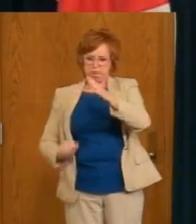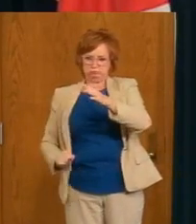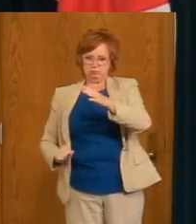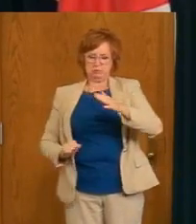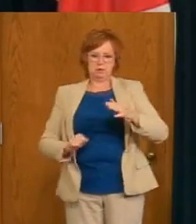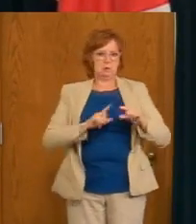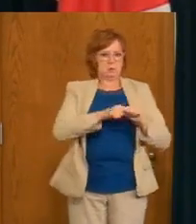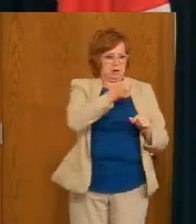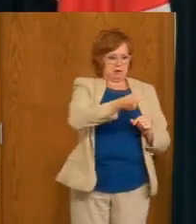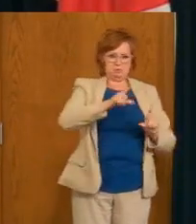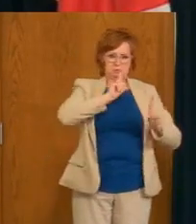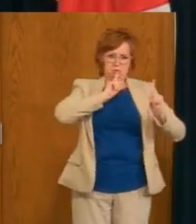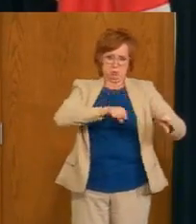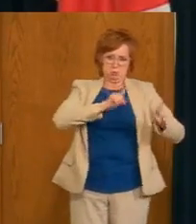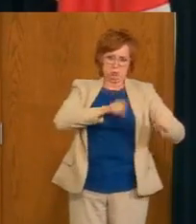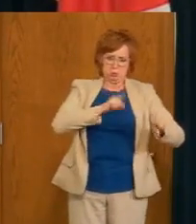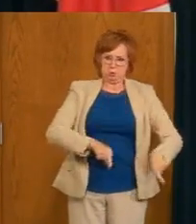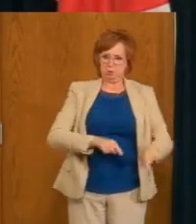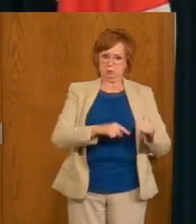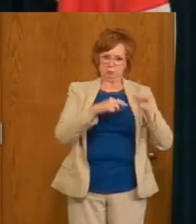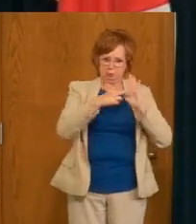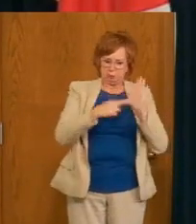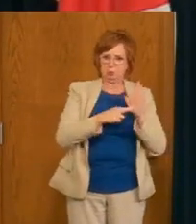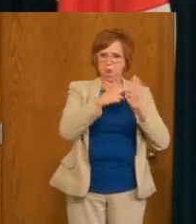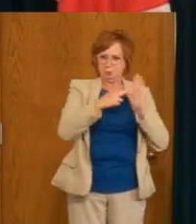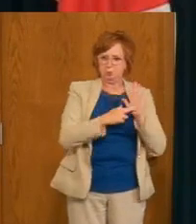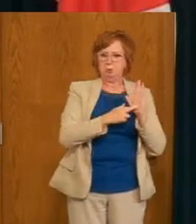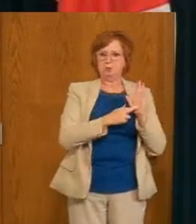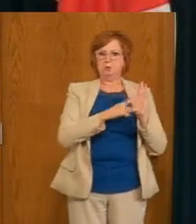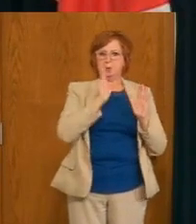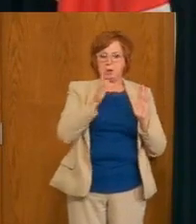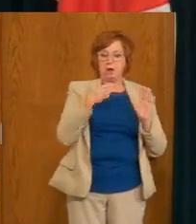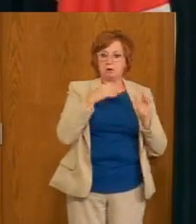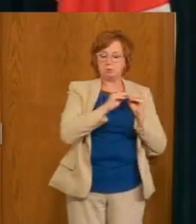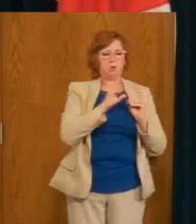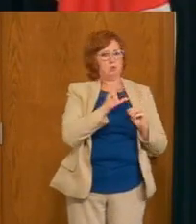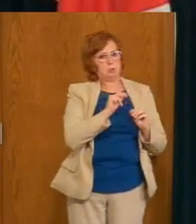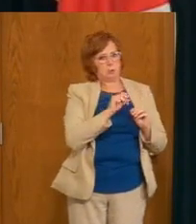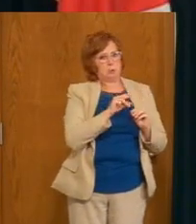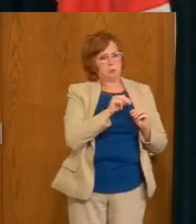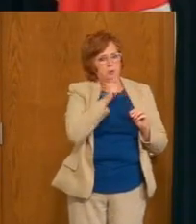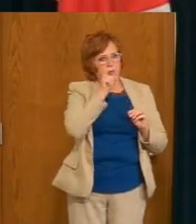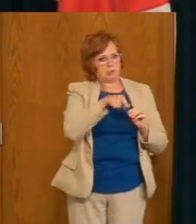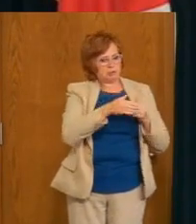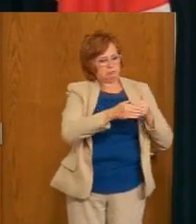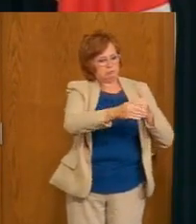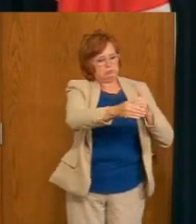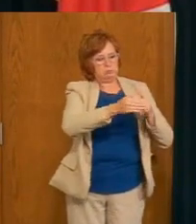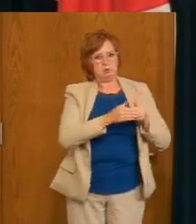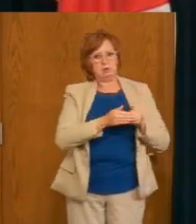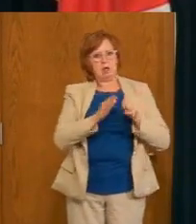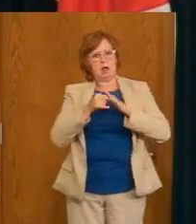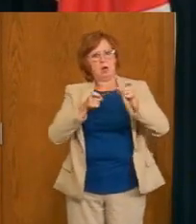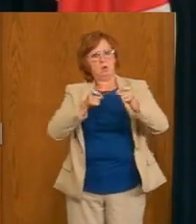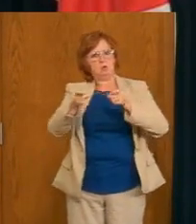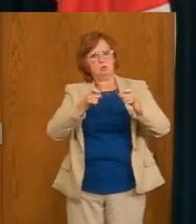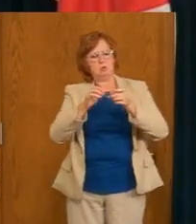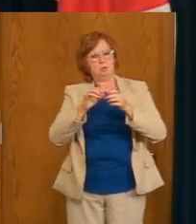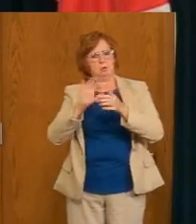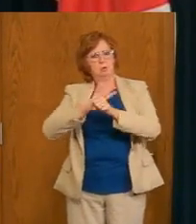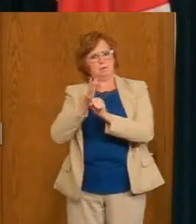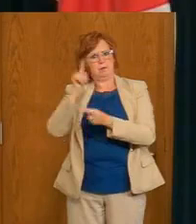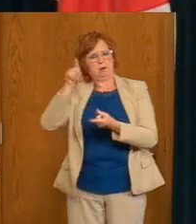through government-imposed restrictions and government rules, we can now control COVID through vaccines. And